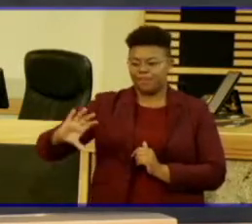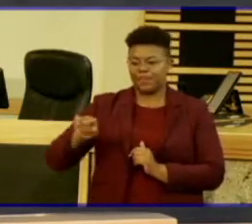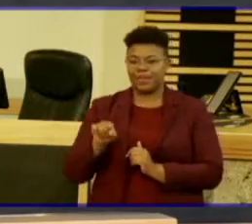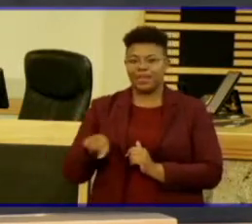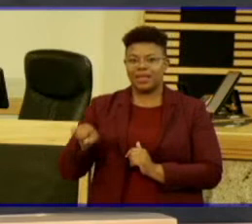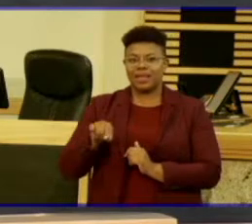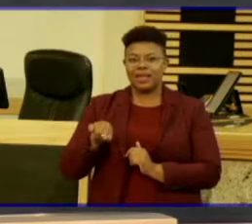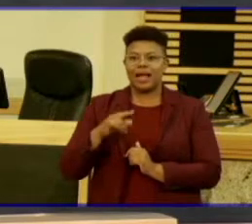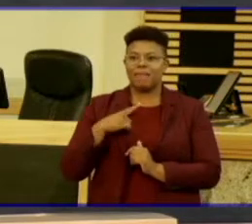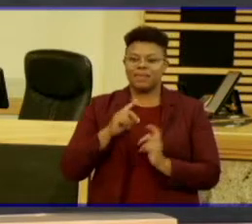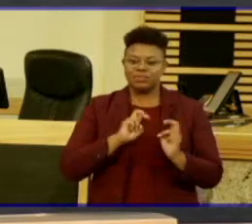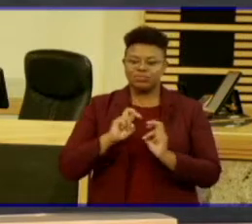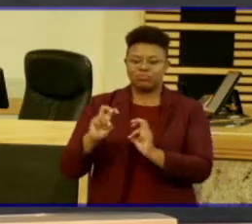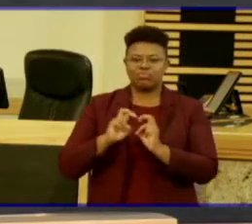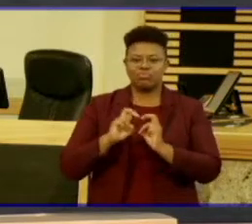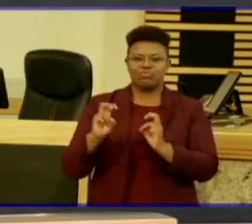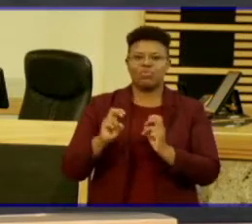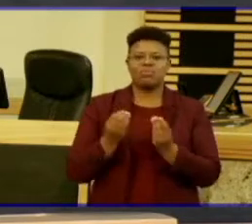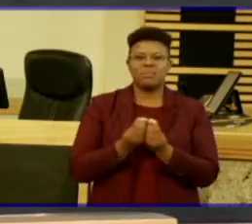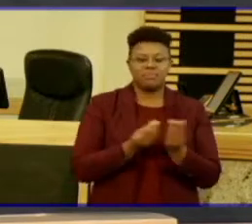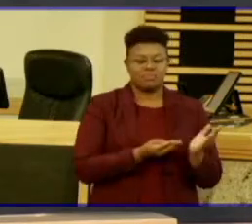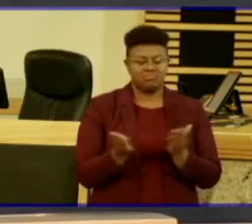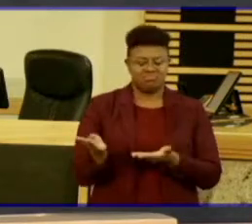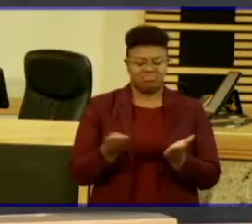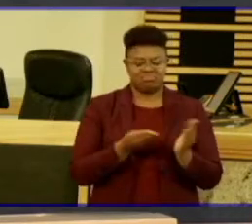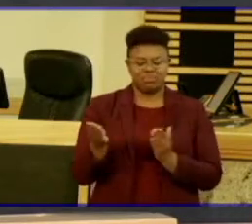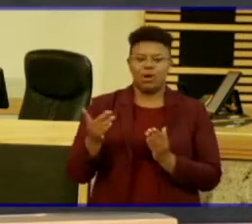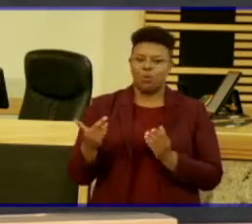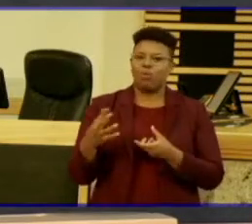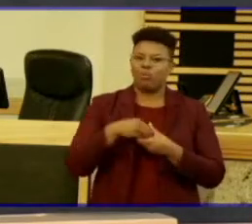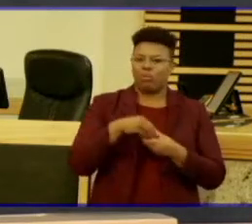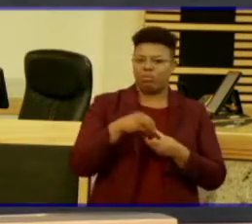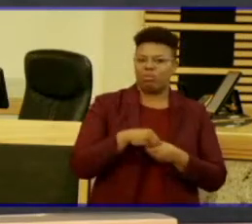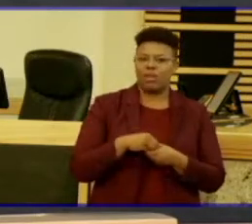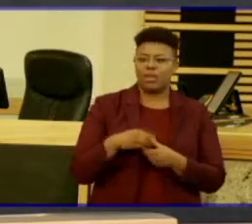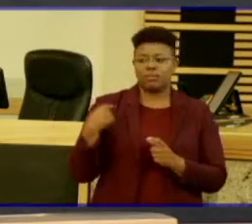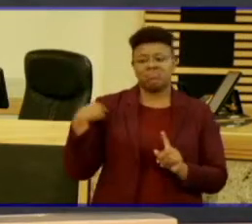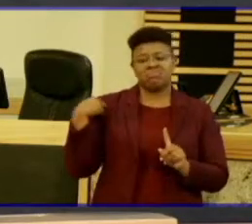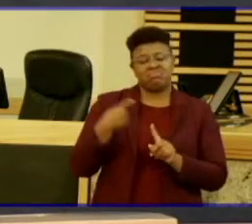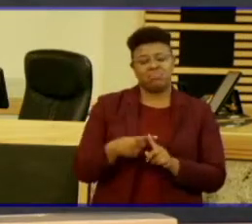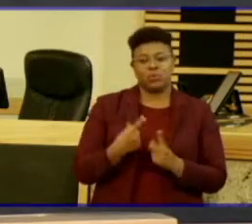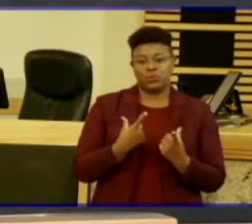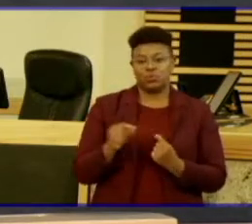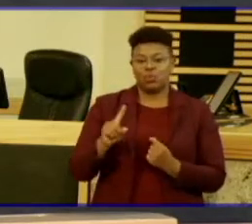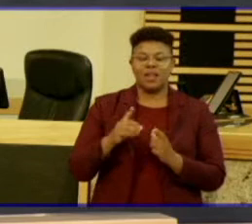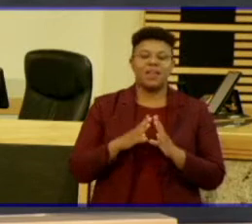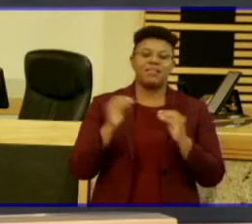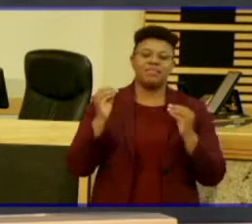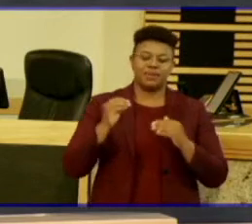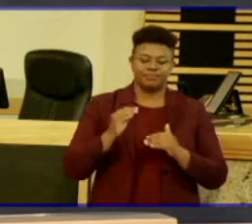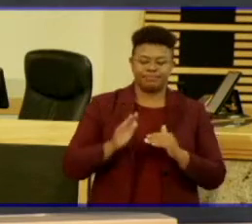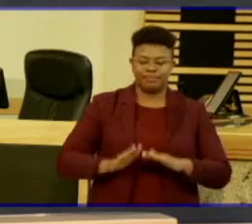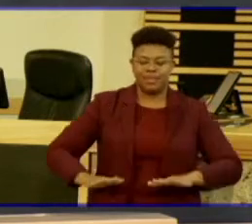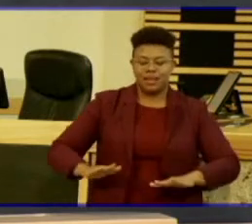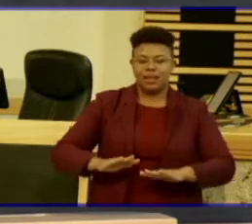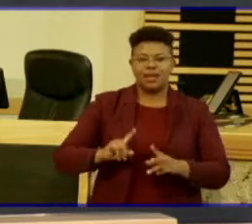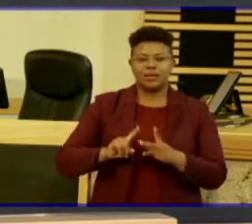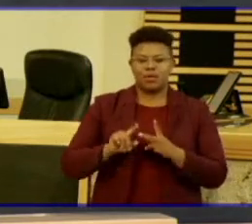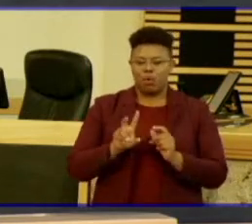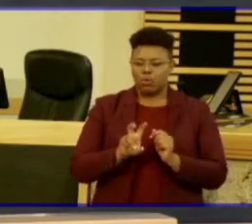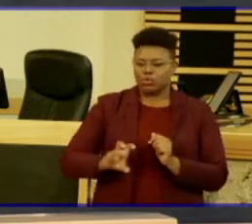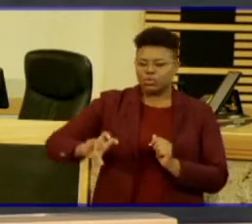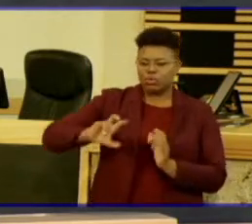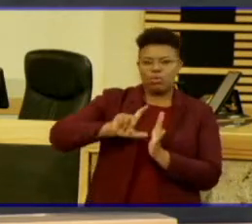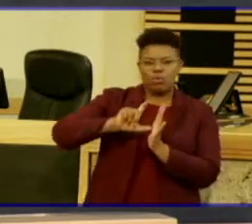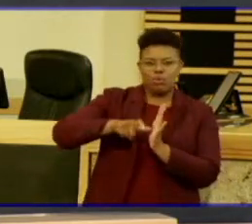freight and logistics. Progress to date in the Wild Coast SEZ includes completion of the land and topographic